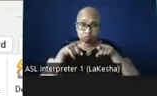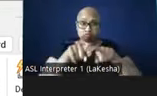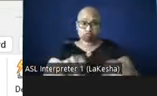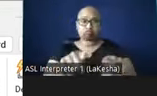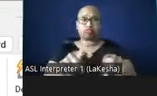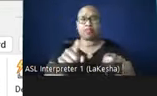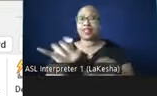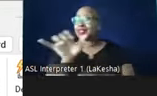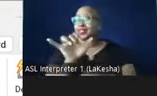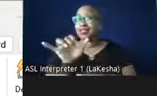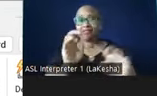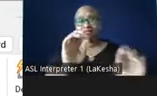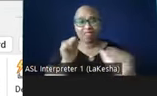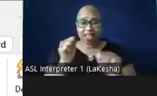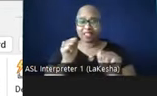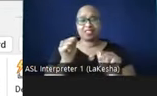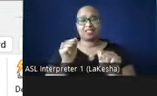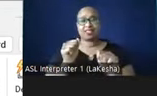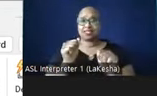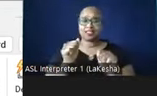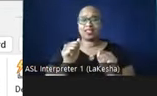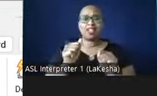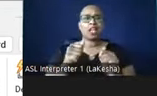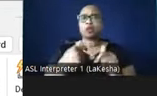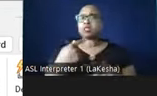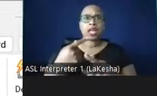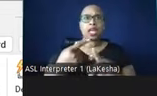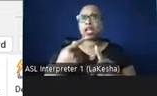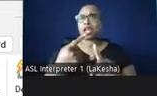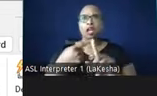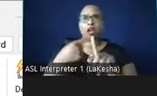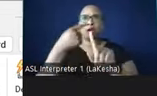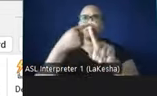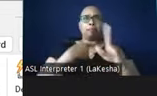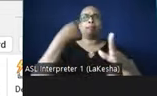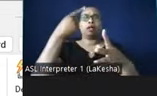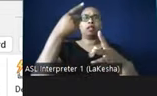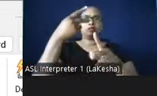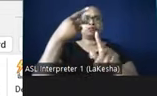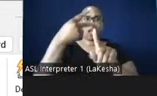stuff was happening kind of every other month. It was really kind of wild.